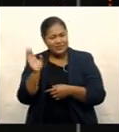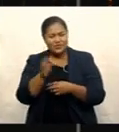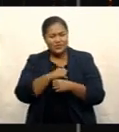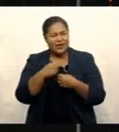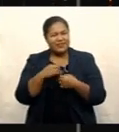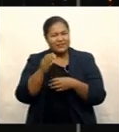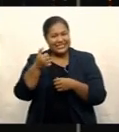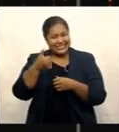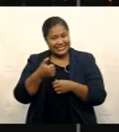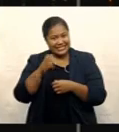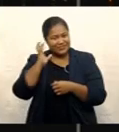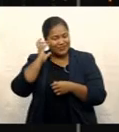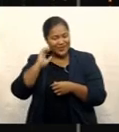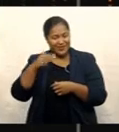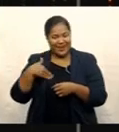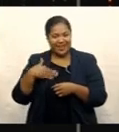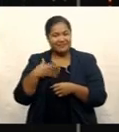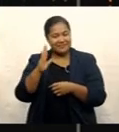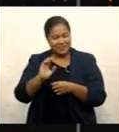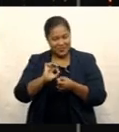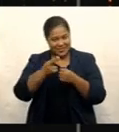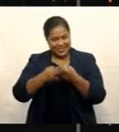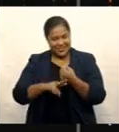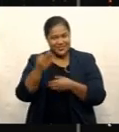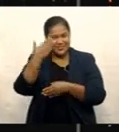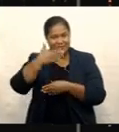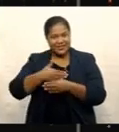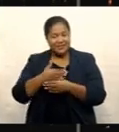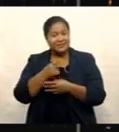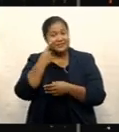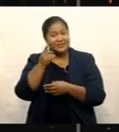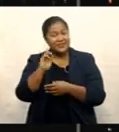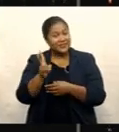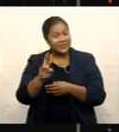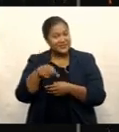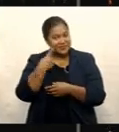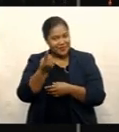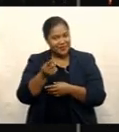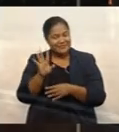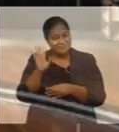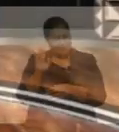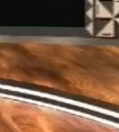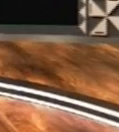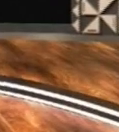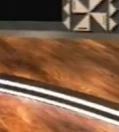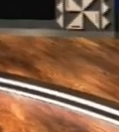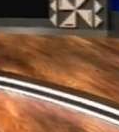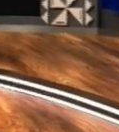radio stations live. That's your news for tonight. I'll see you again tomorrow for the Mantha.